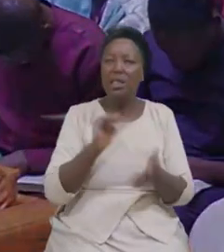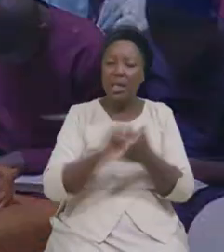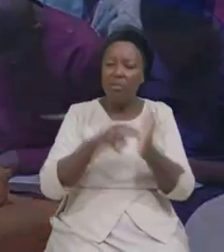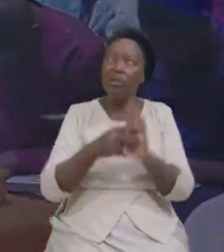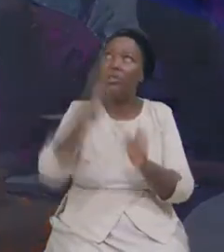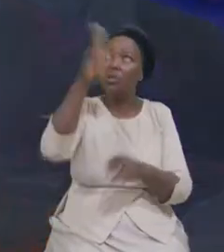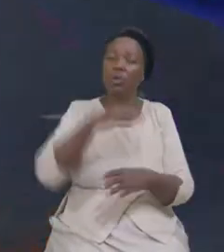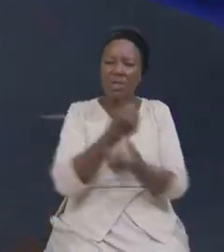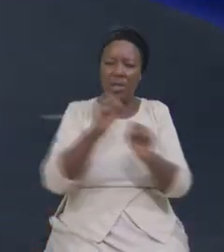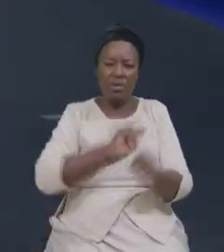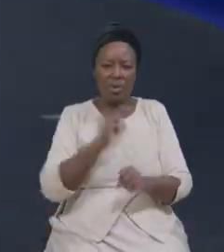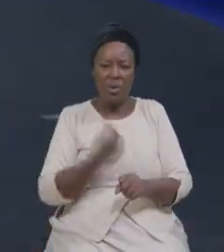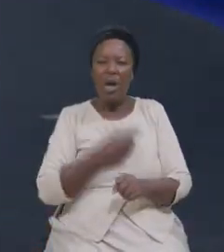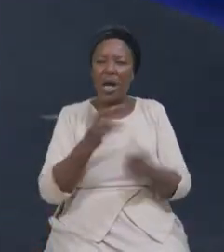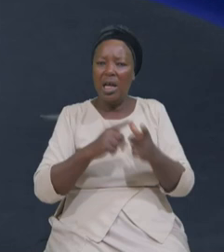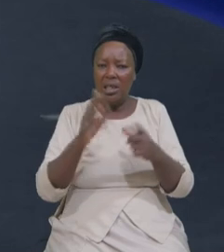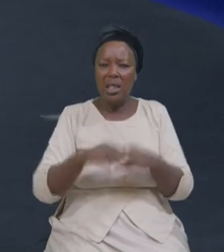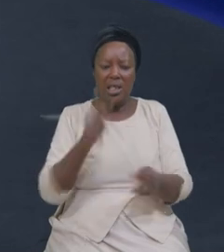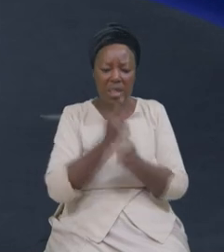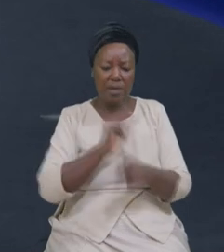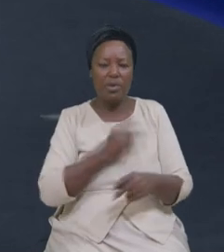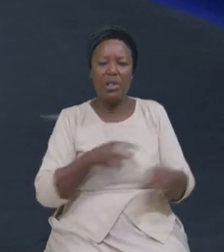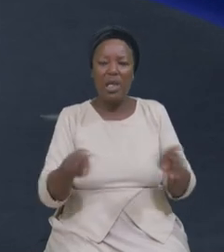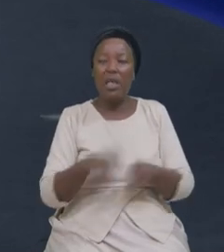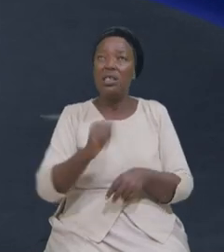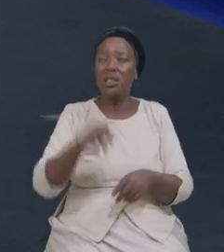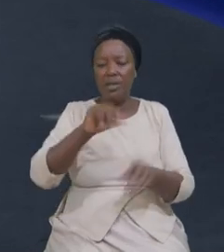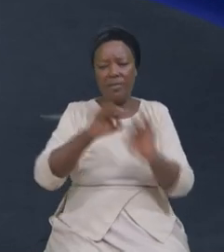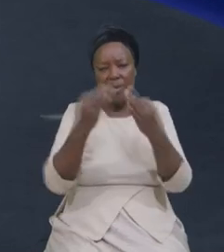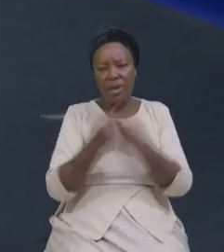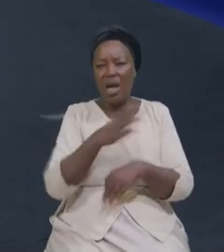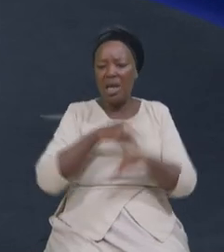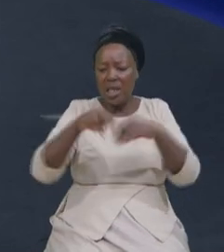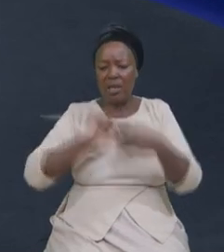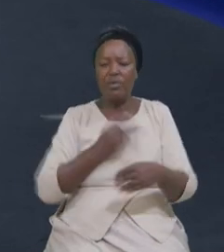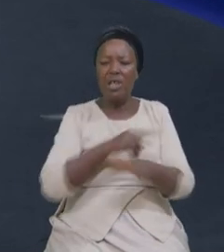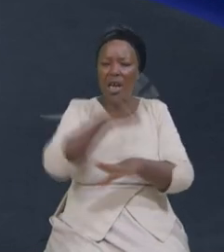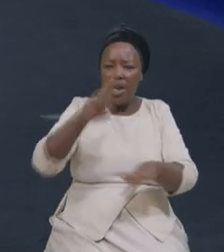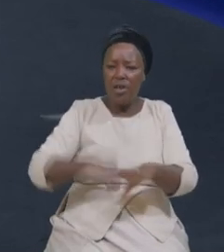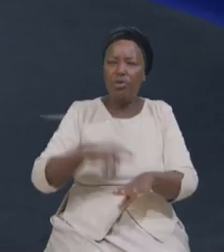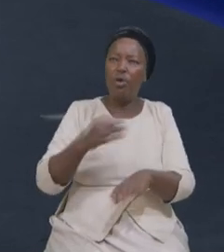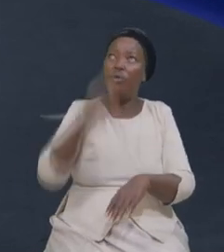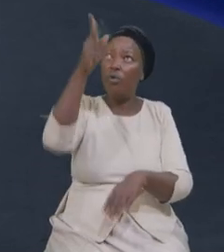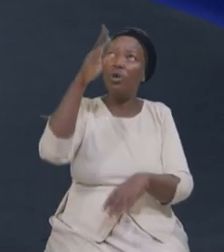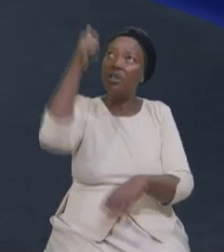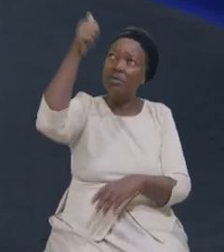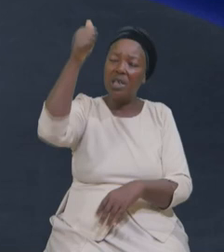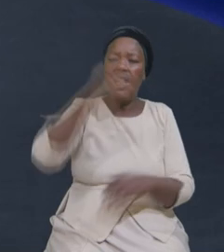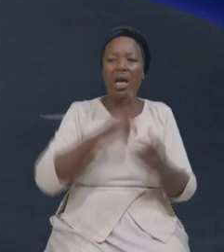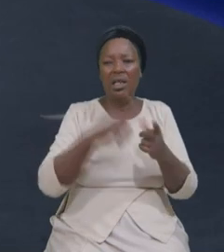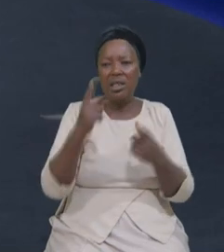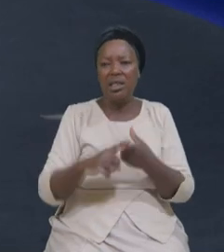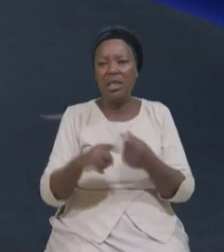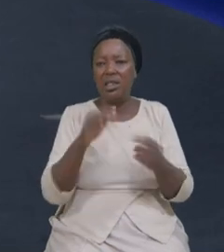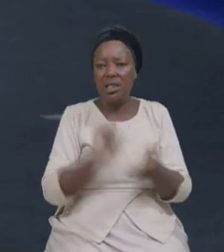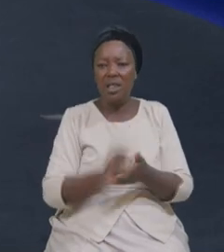his family, and he gives us the nature of God himself. Here is a human being, and